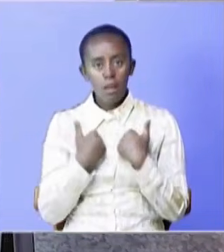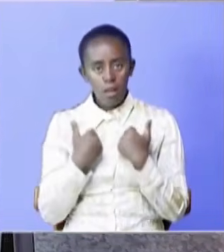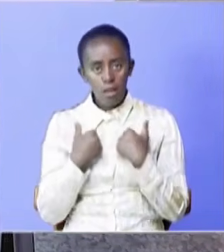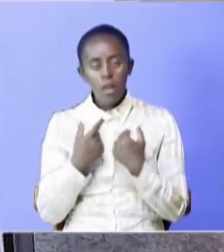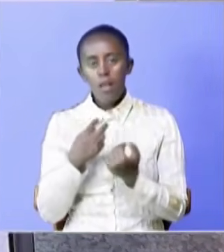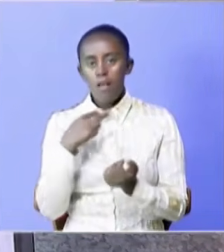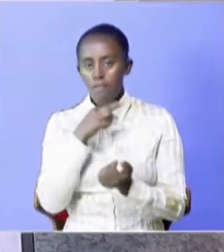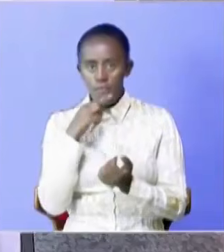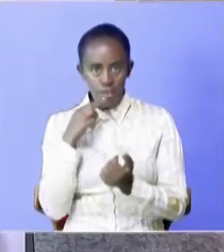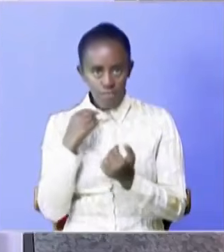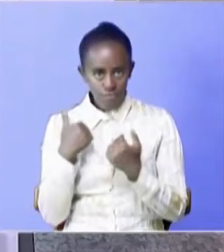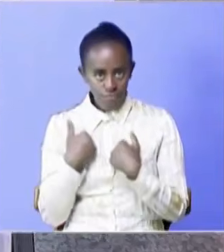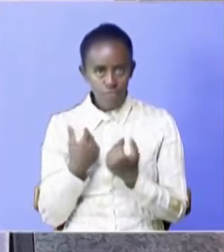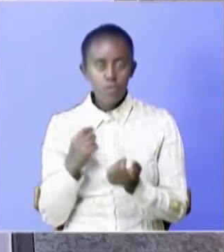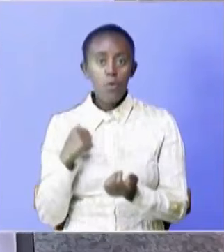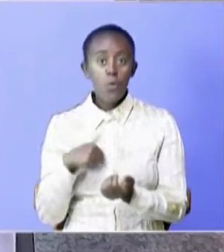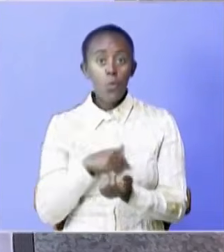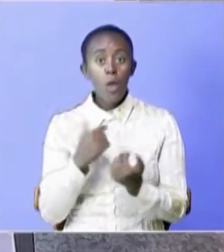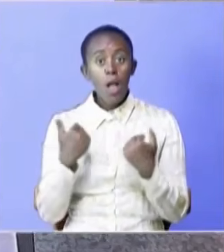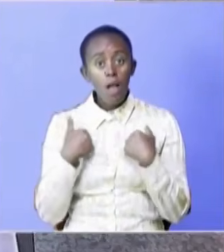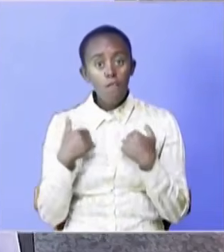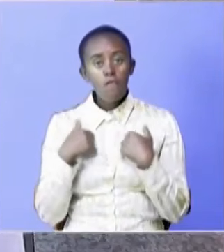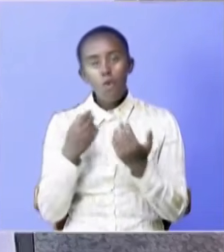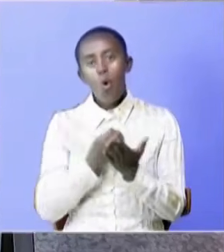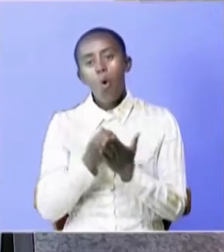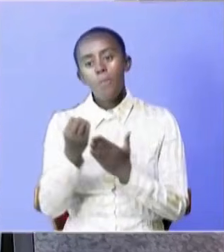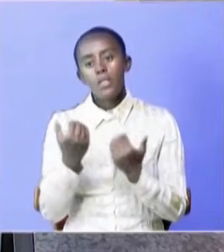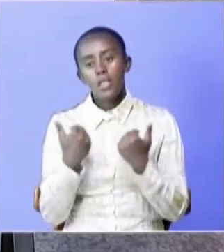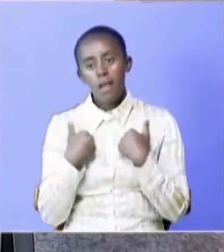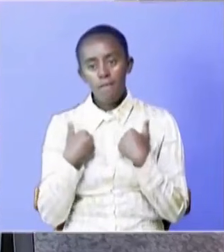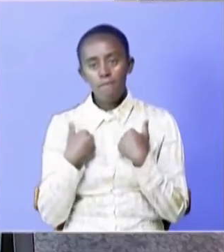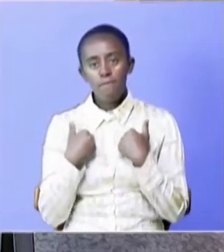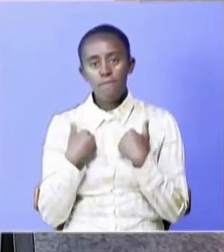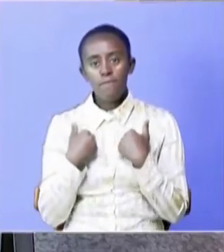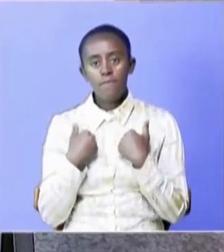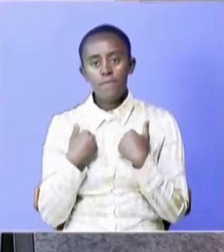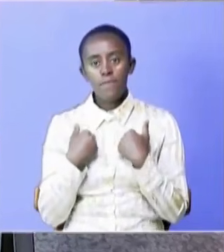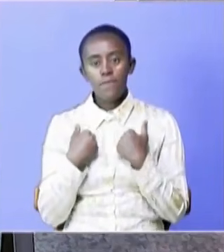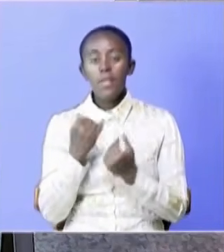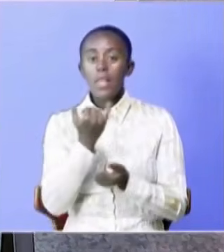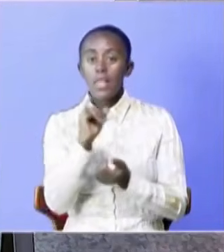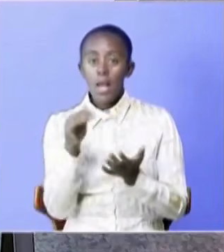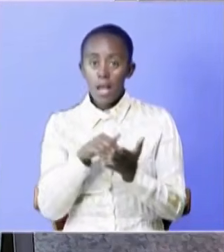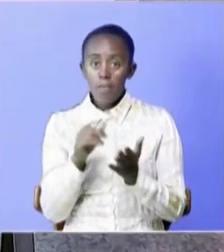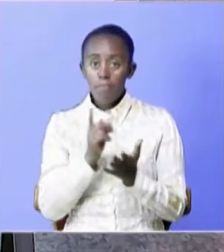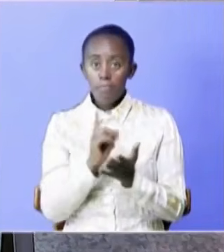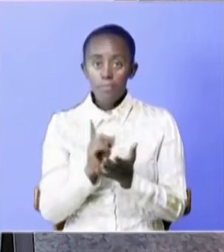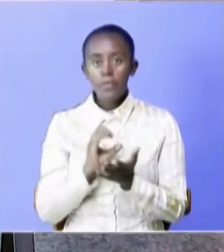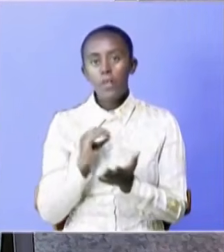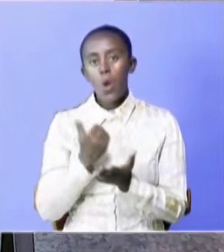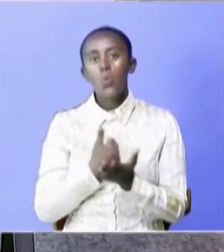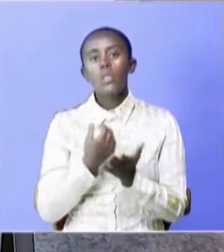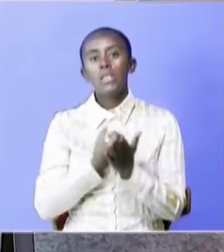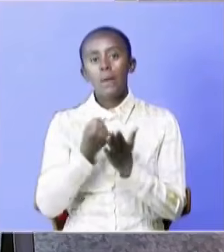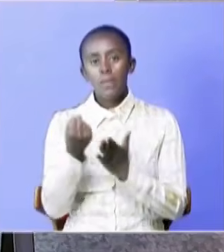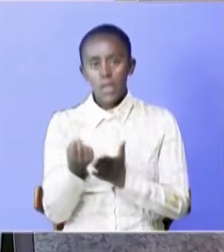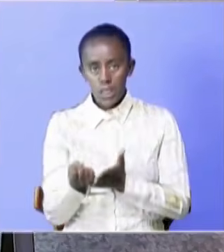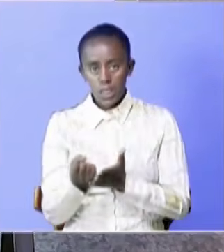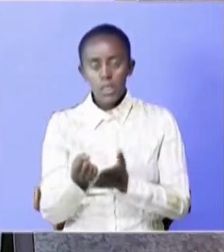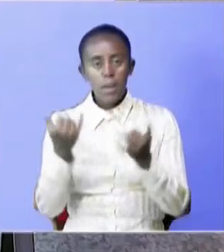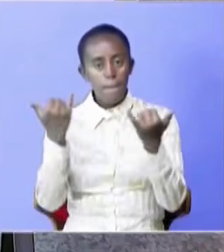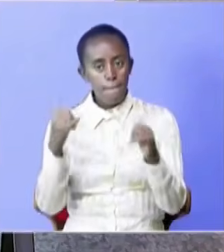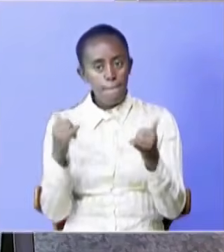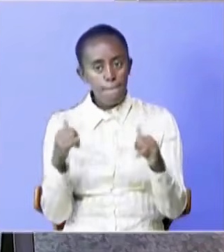our verb, and we have our object. So, they, again, here is our subject.